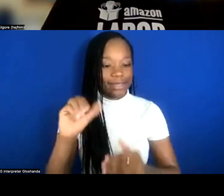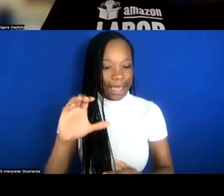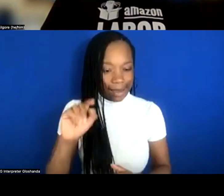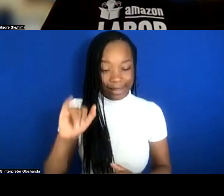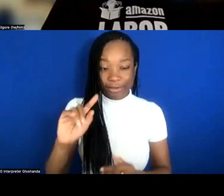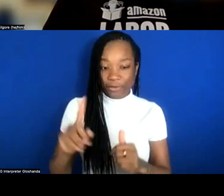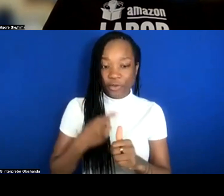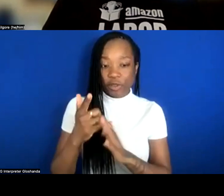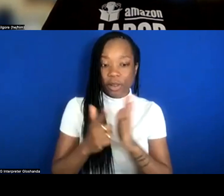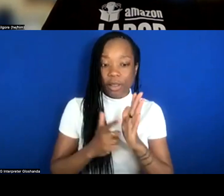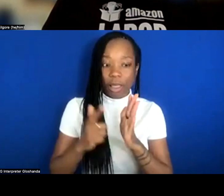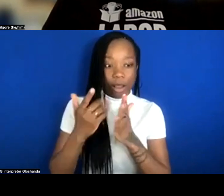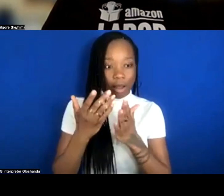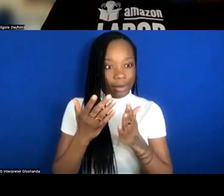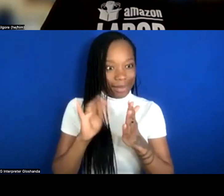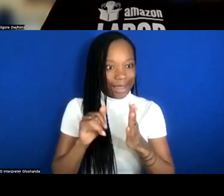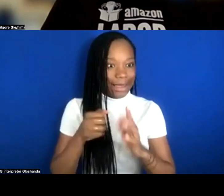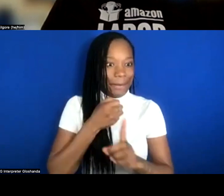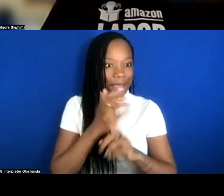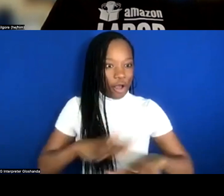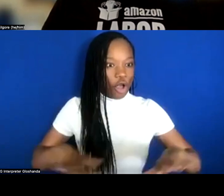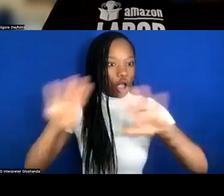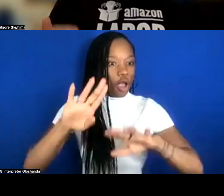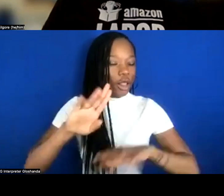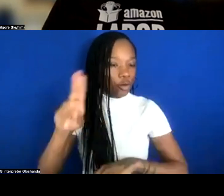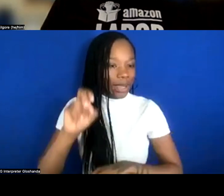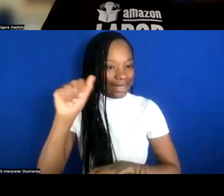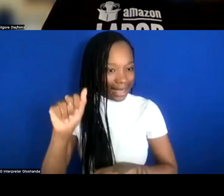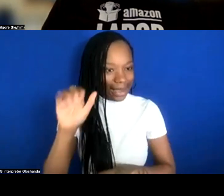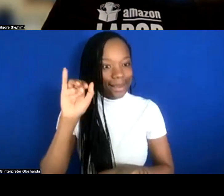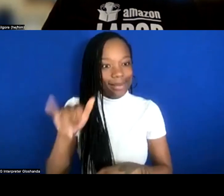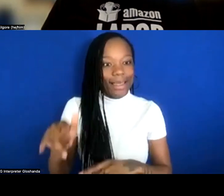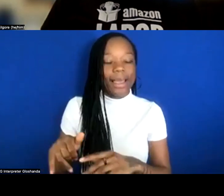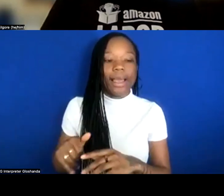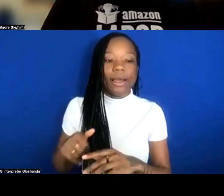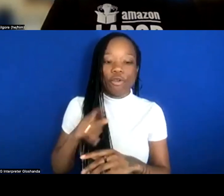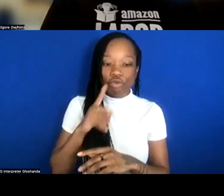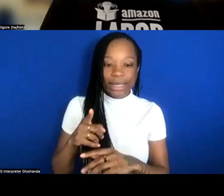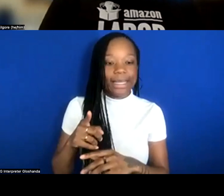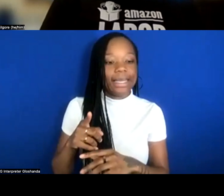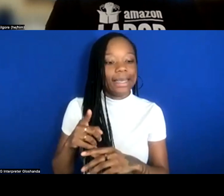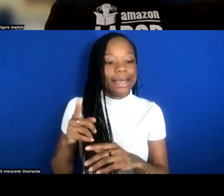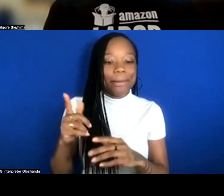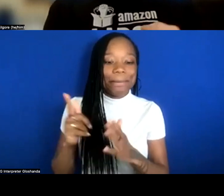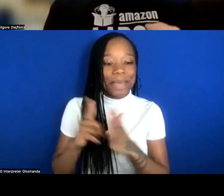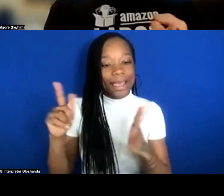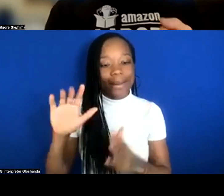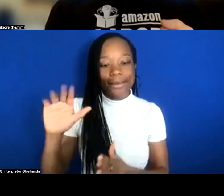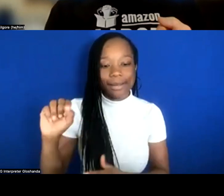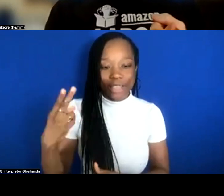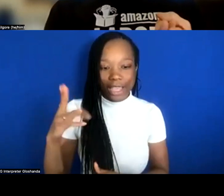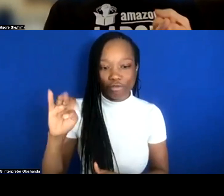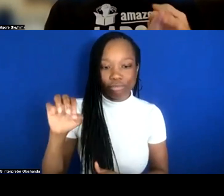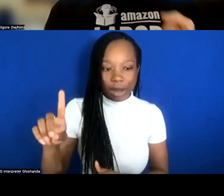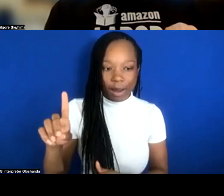ban cash bond or cash bail. And so the backlash against this was really powerful on at least two levels. The